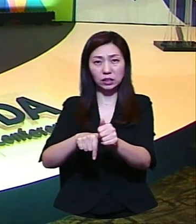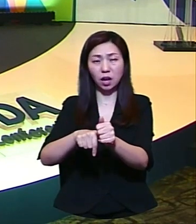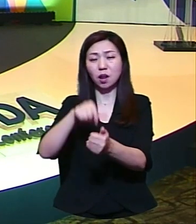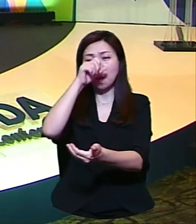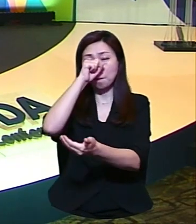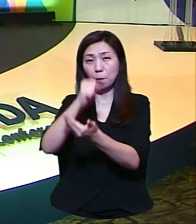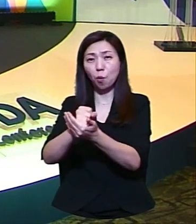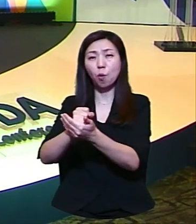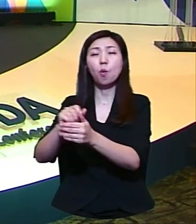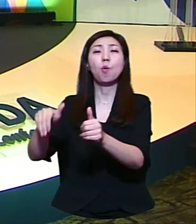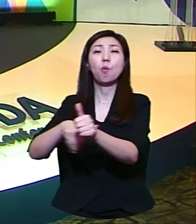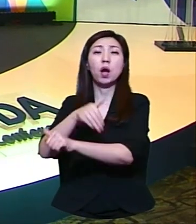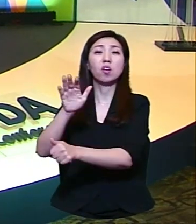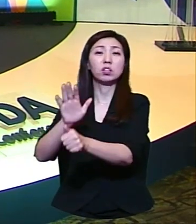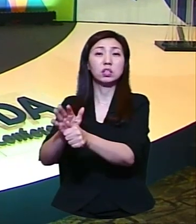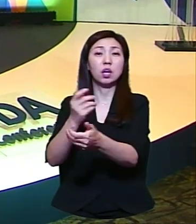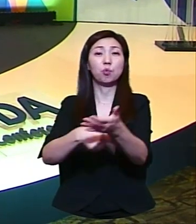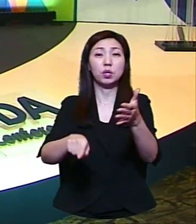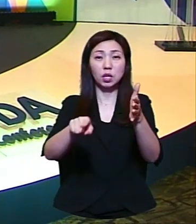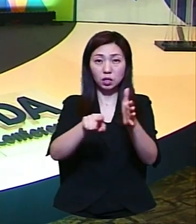manner.